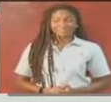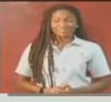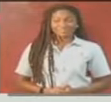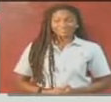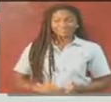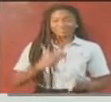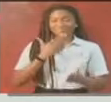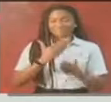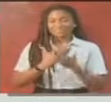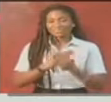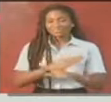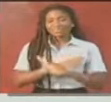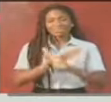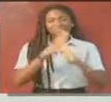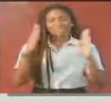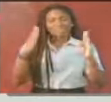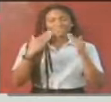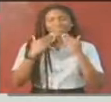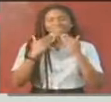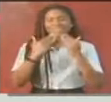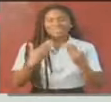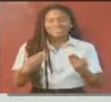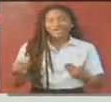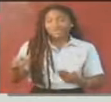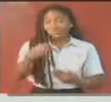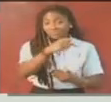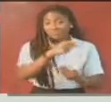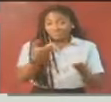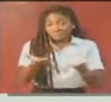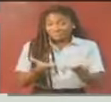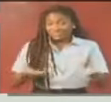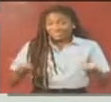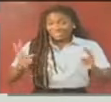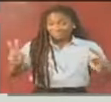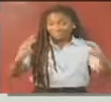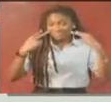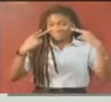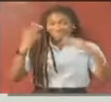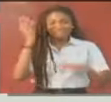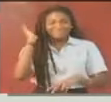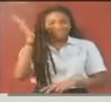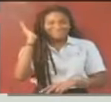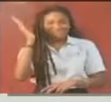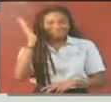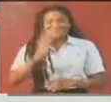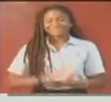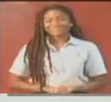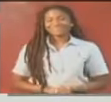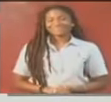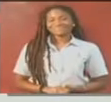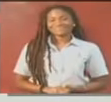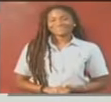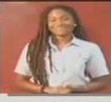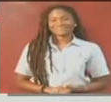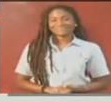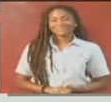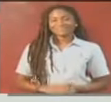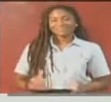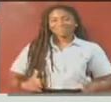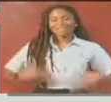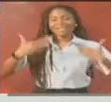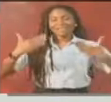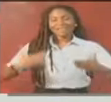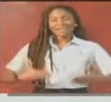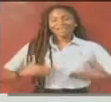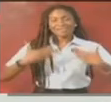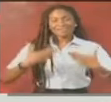Good morning, and thank you for joining us for another Ministry of Health virtual media conference. We are very pleased to